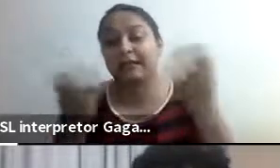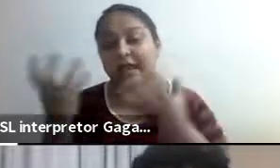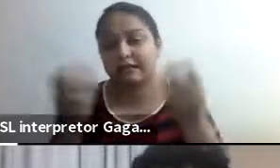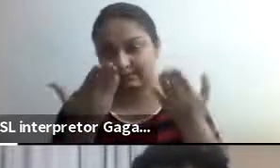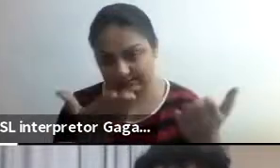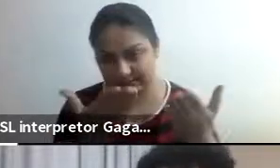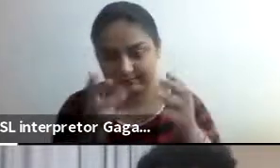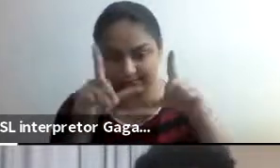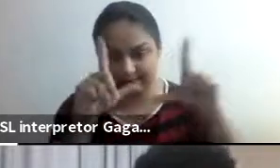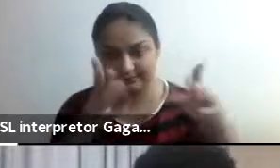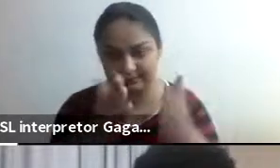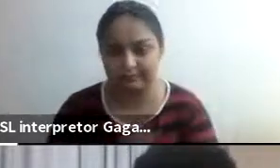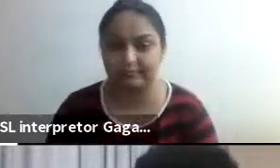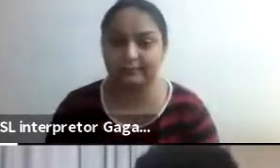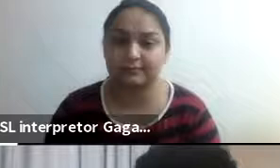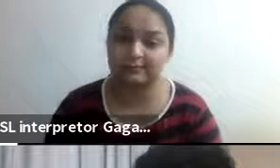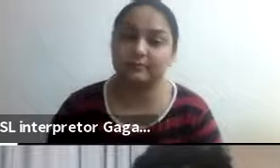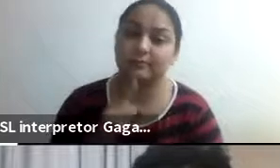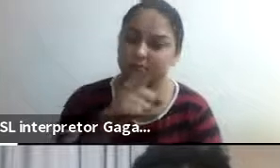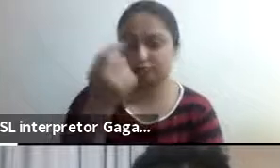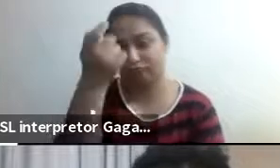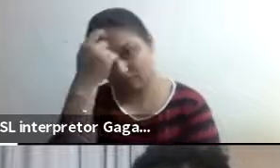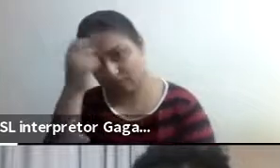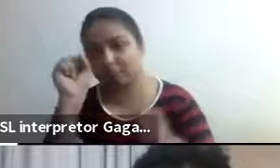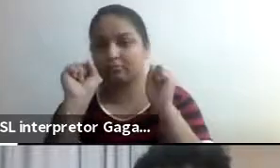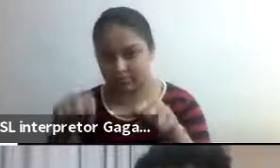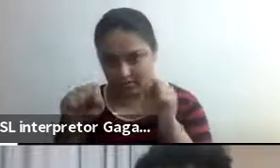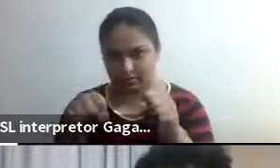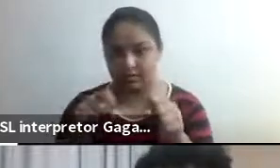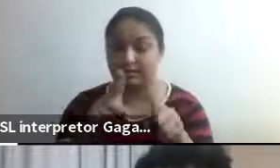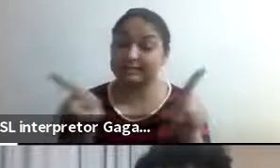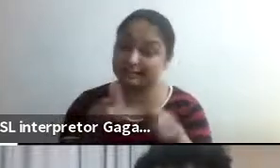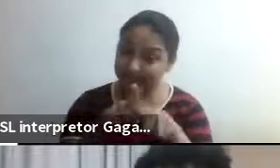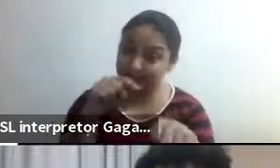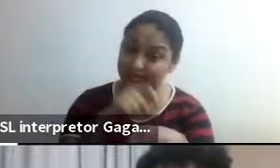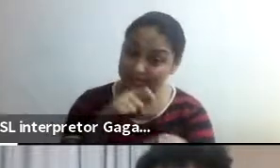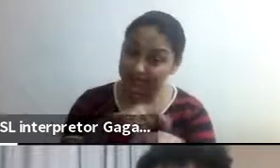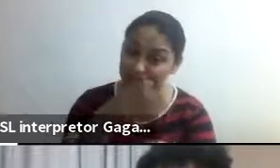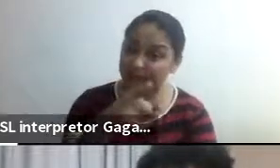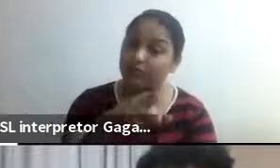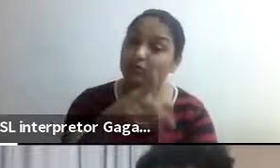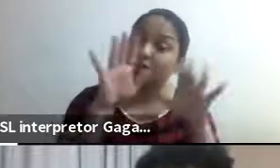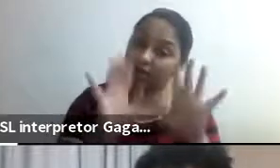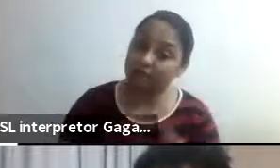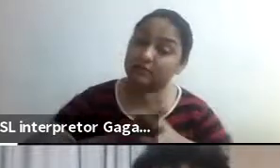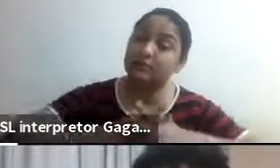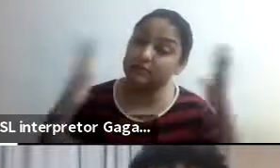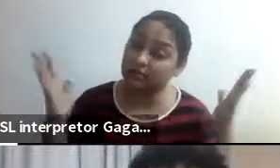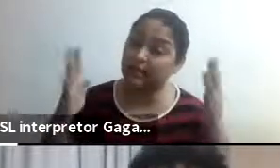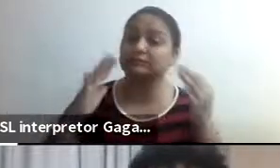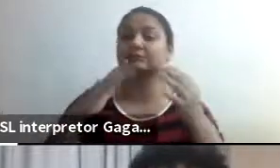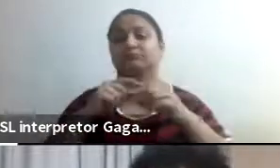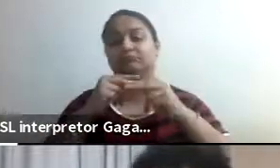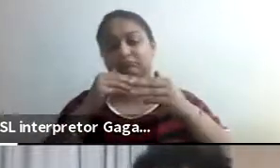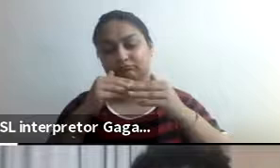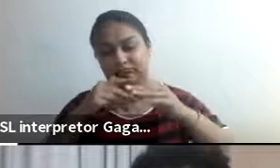And obviously, this is problematic. But at the same time, this also happens on such a large scale that